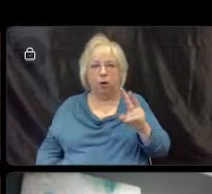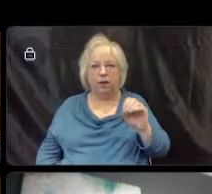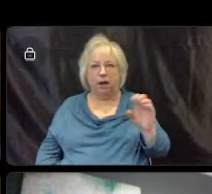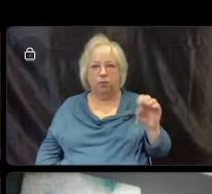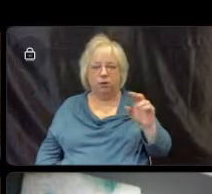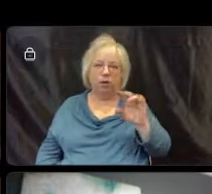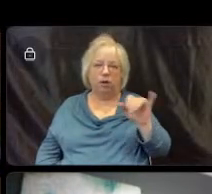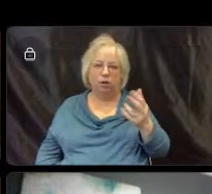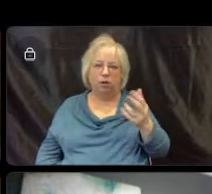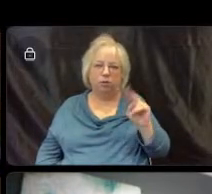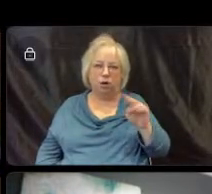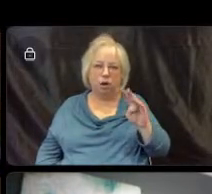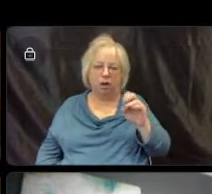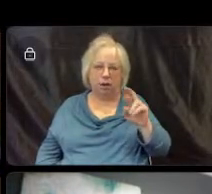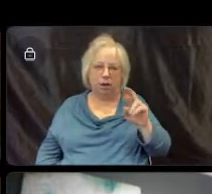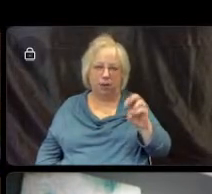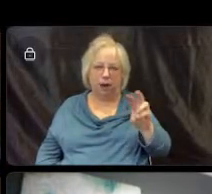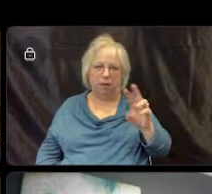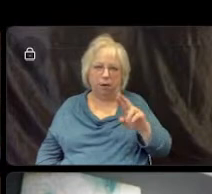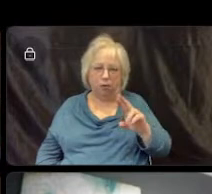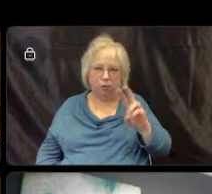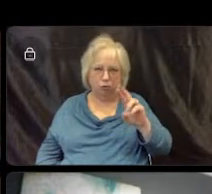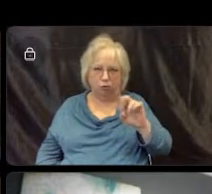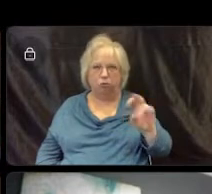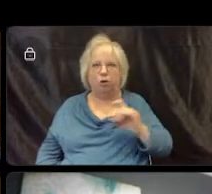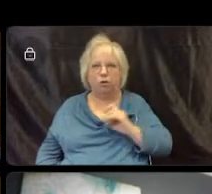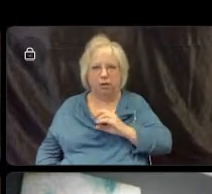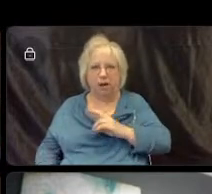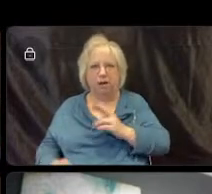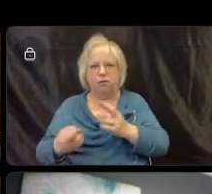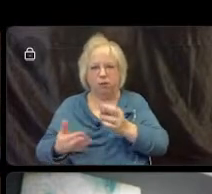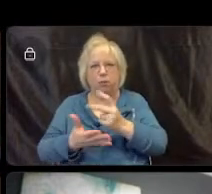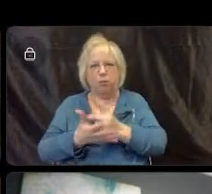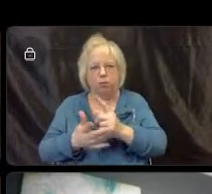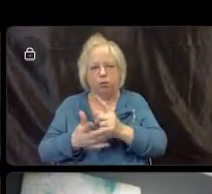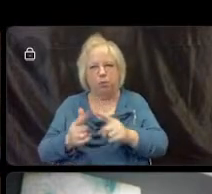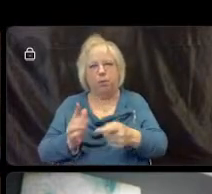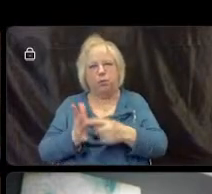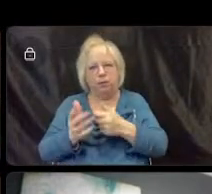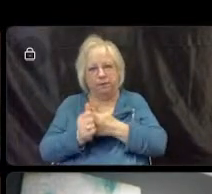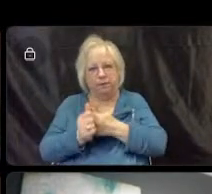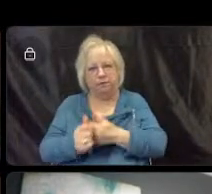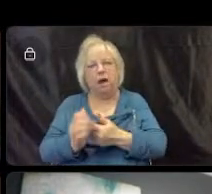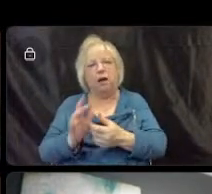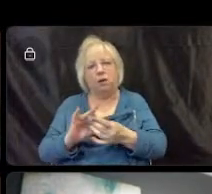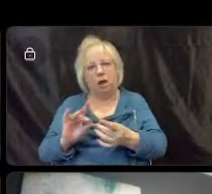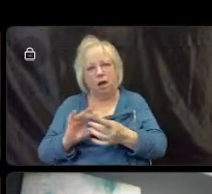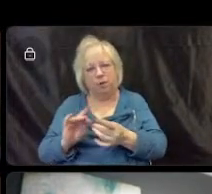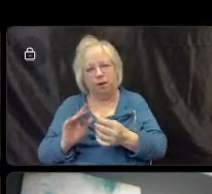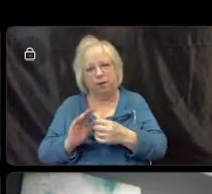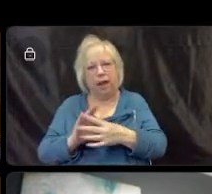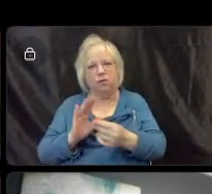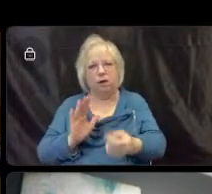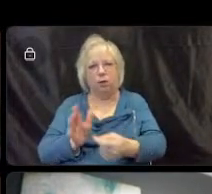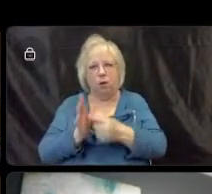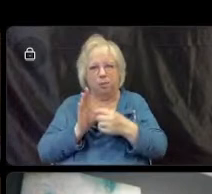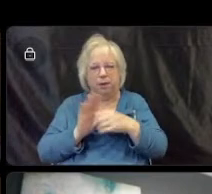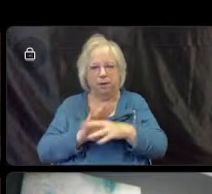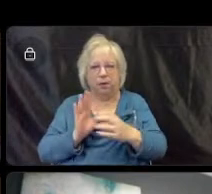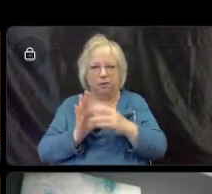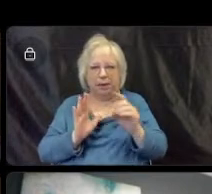requested CUP subject to compliance with the comments and conditions outlined in paragraphs E and F and the staff analysis of the agenda staff